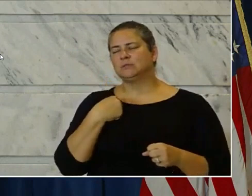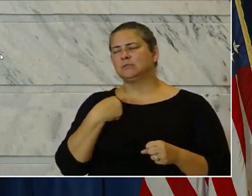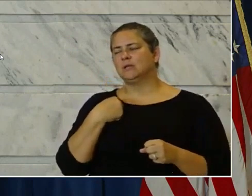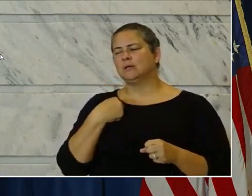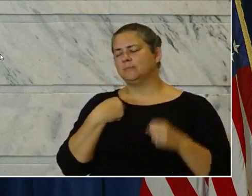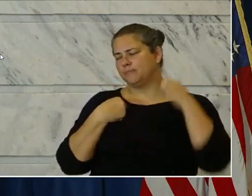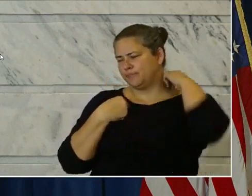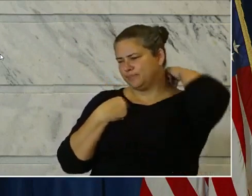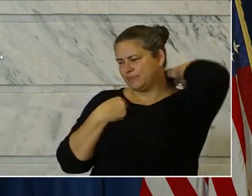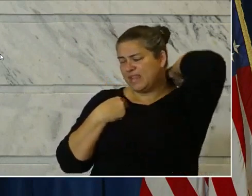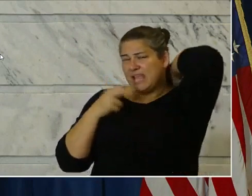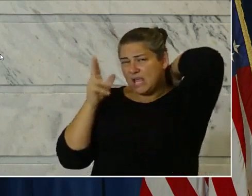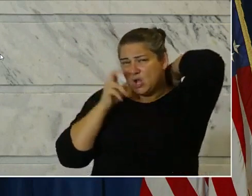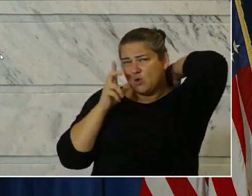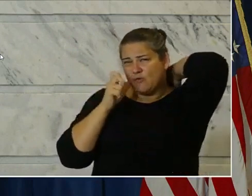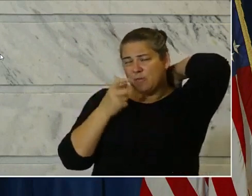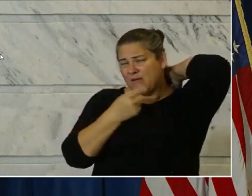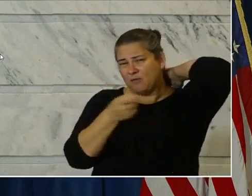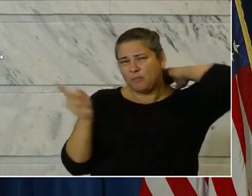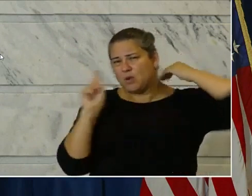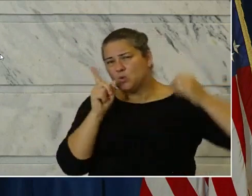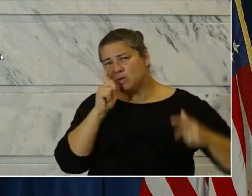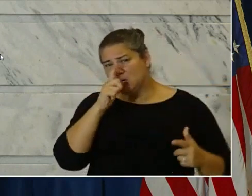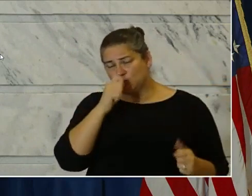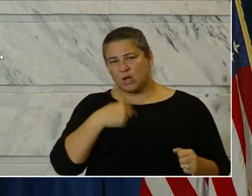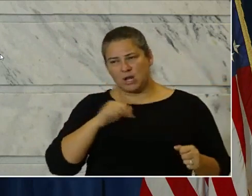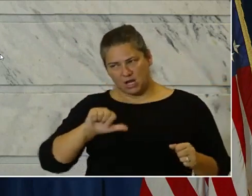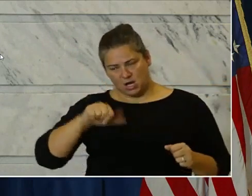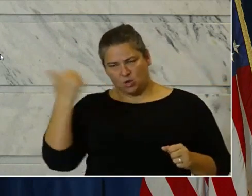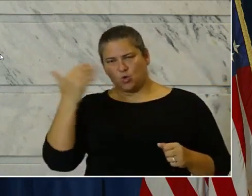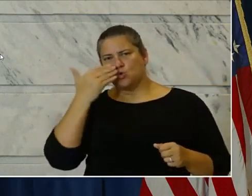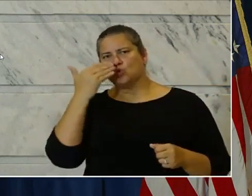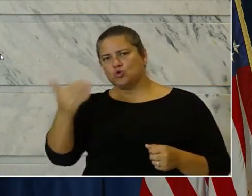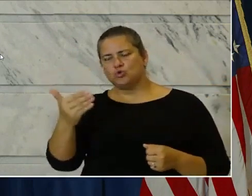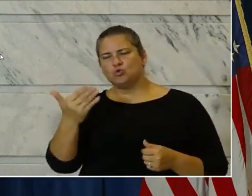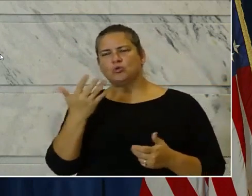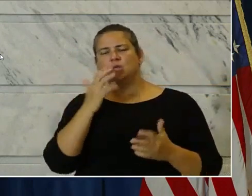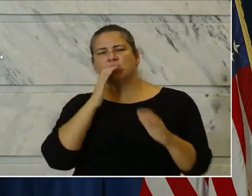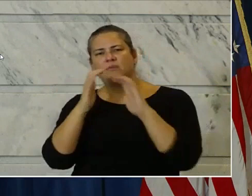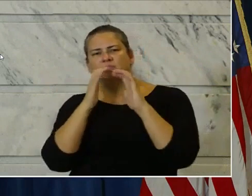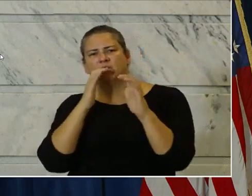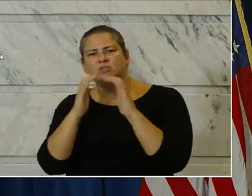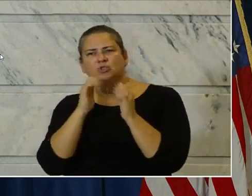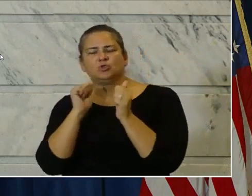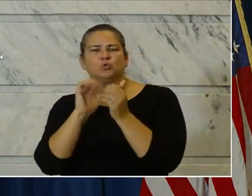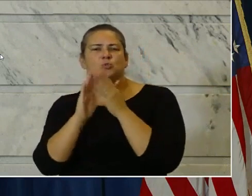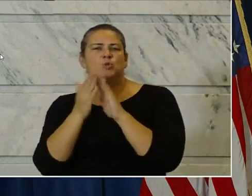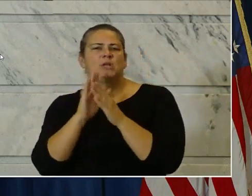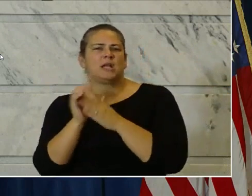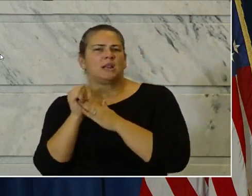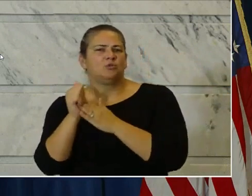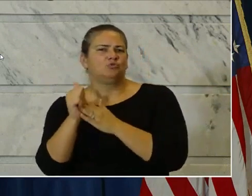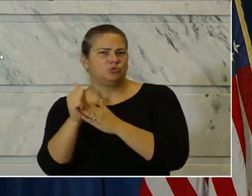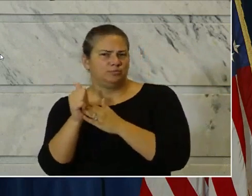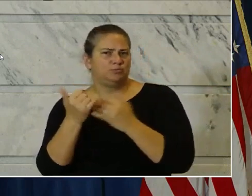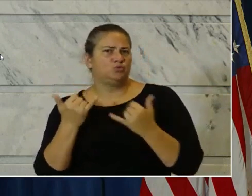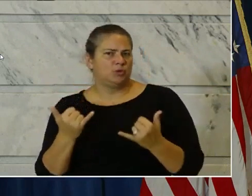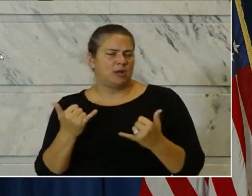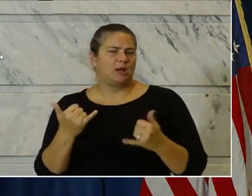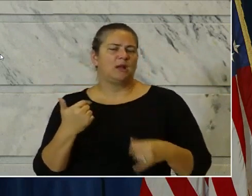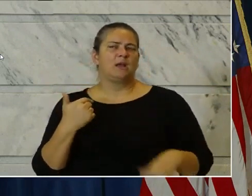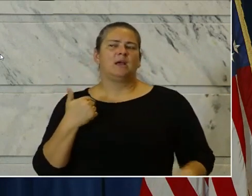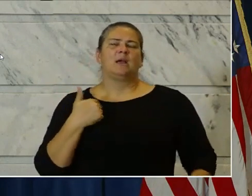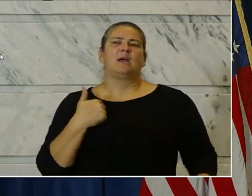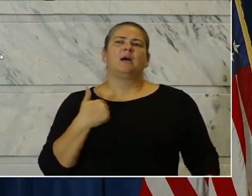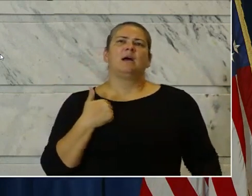from everybody that is interested. We had another productive conversation with community leaders today. I believe